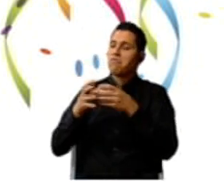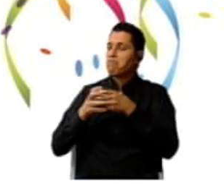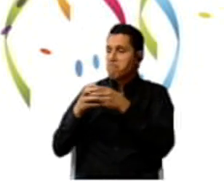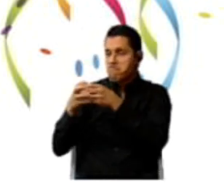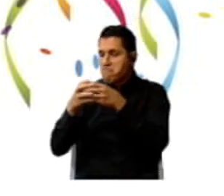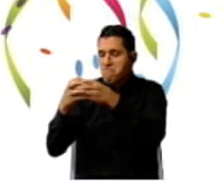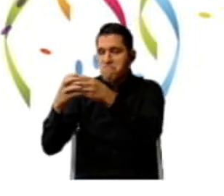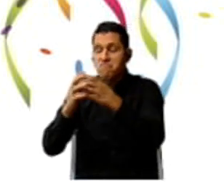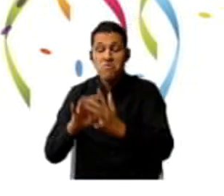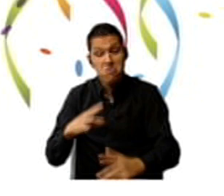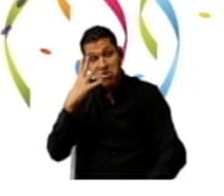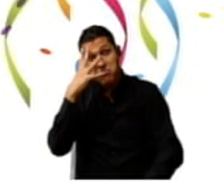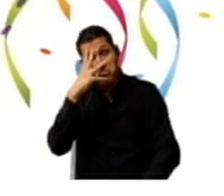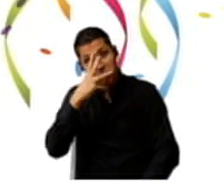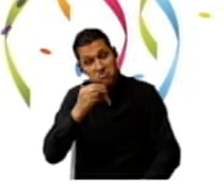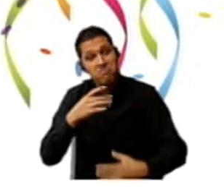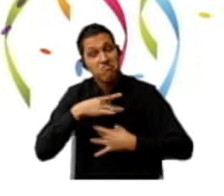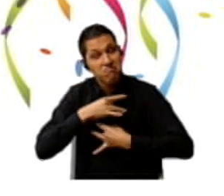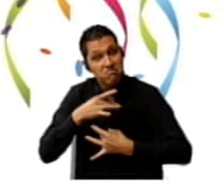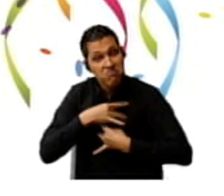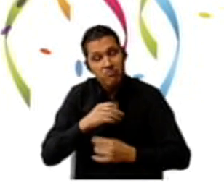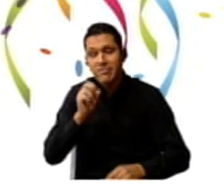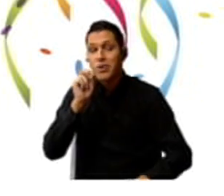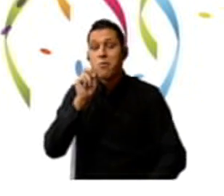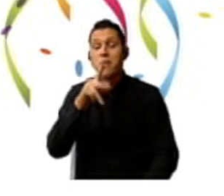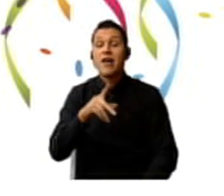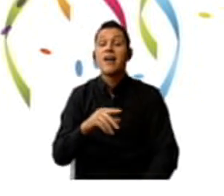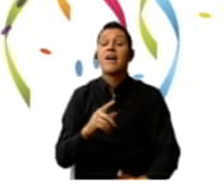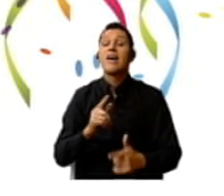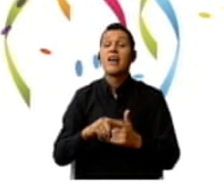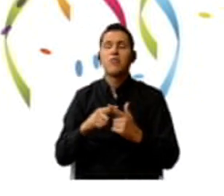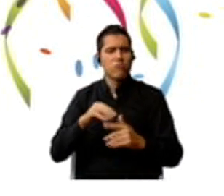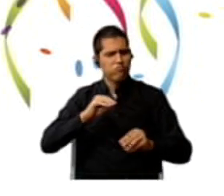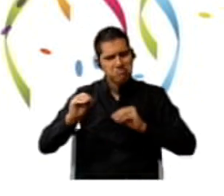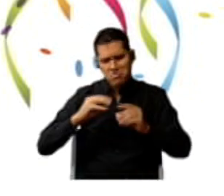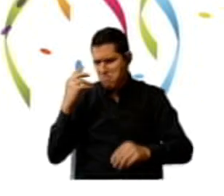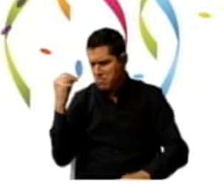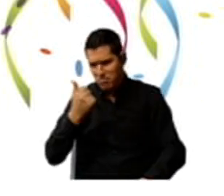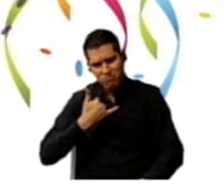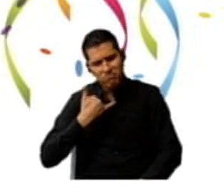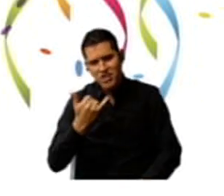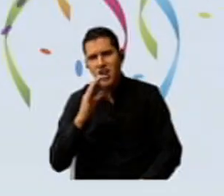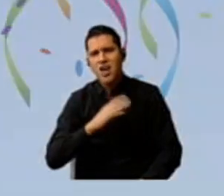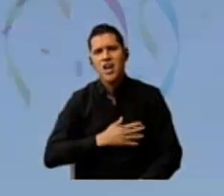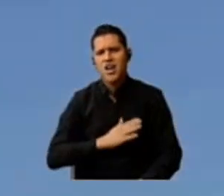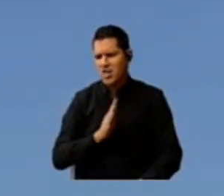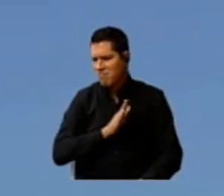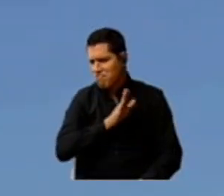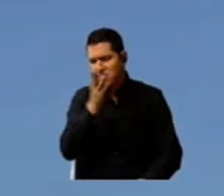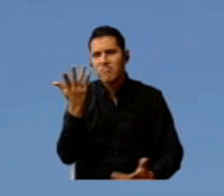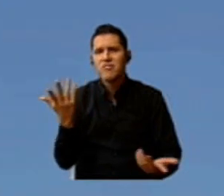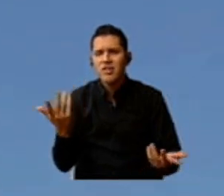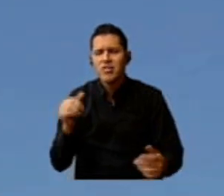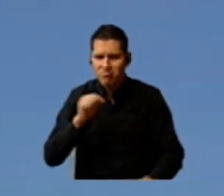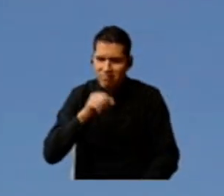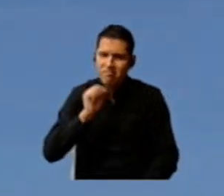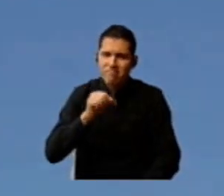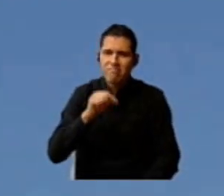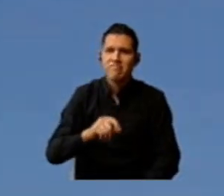Wow, that's very interesting. Okay, so let's move on, Charlotte. Okay, let's move on. Yeah.